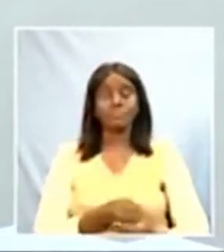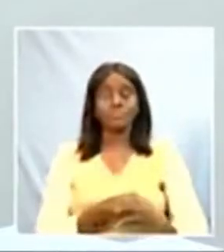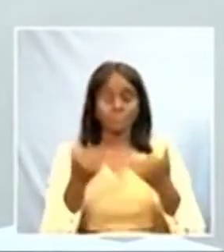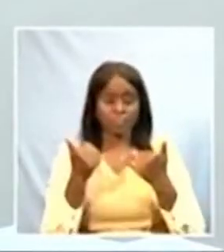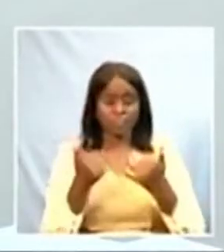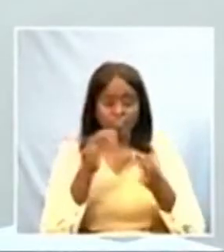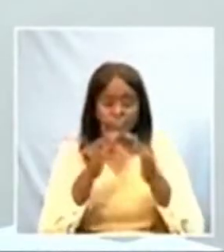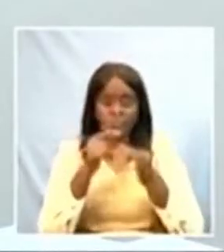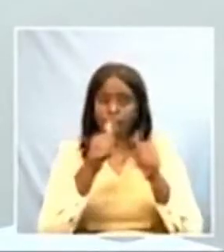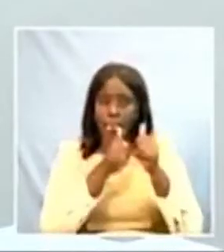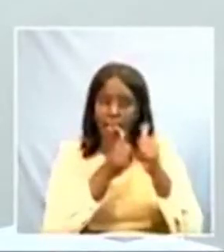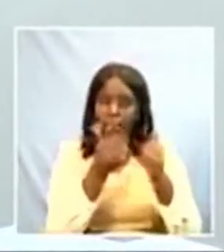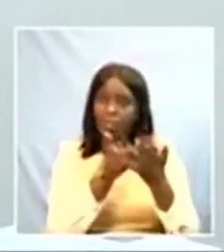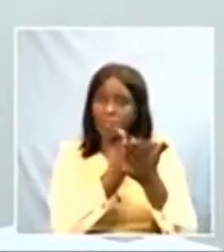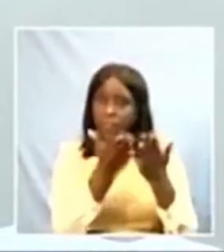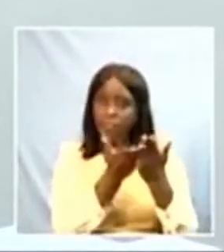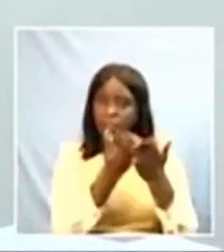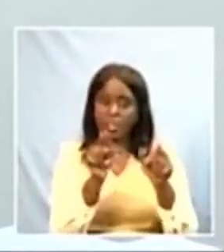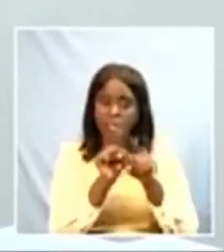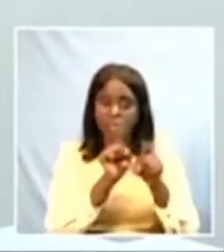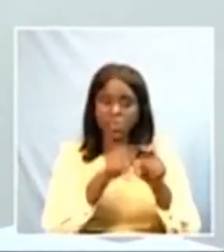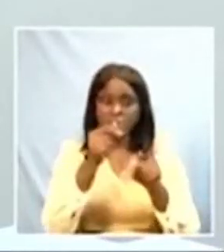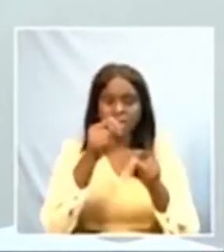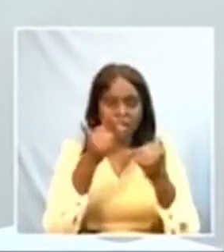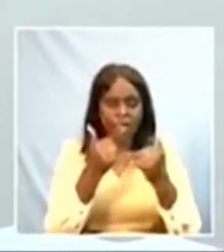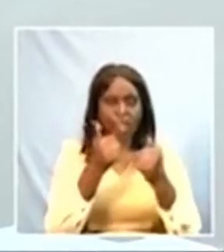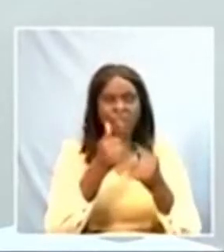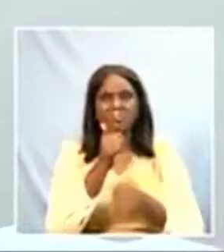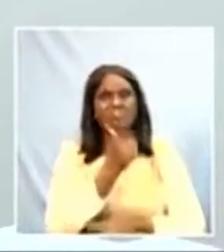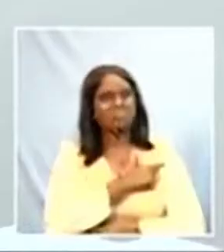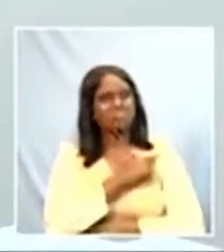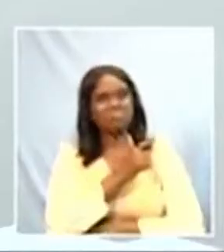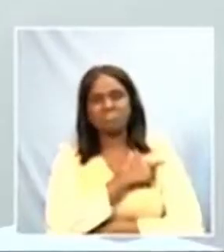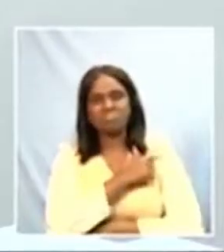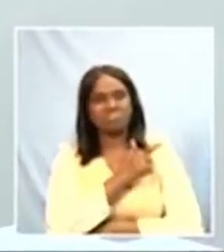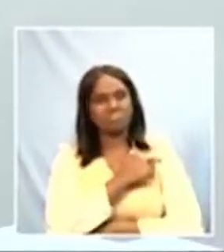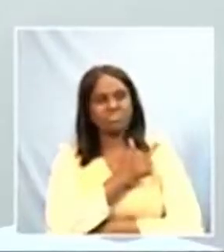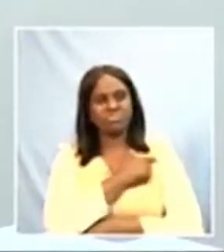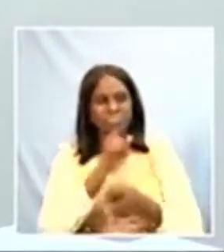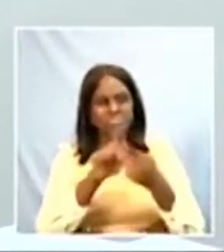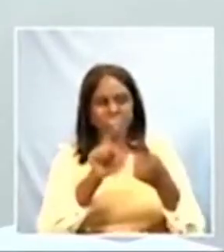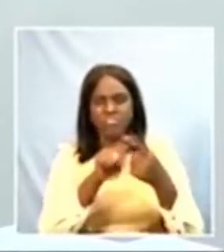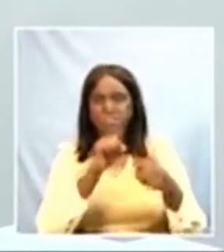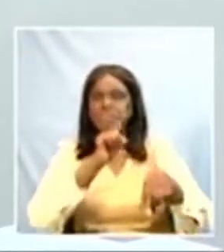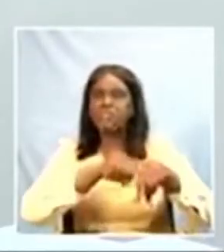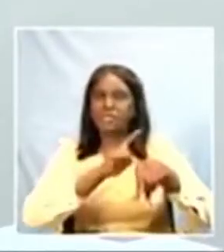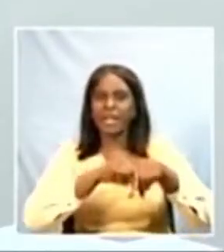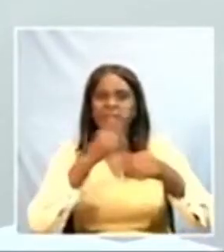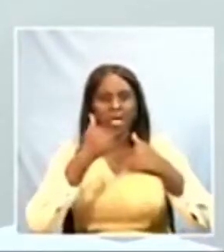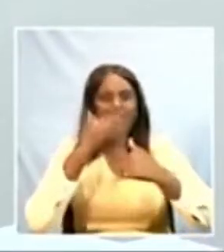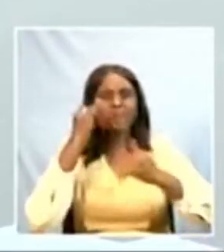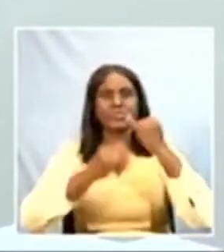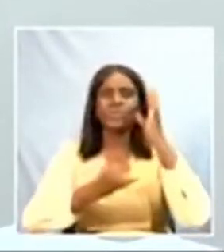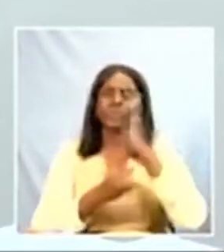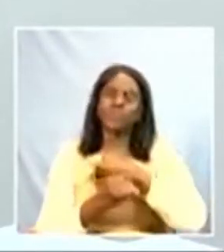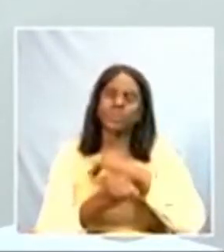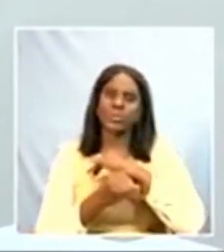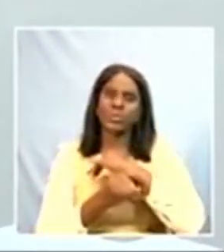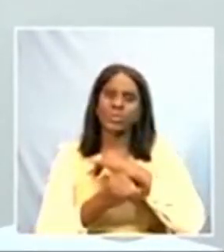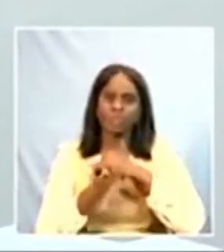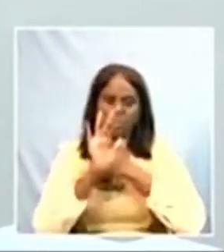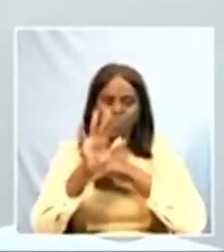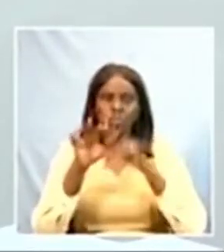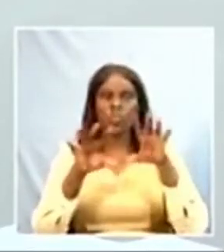Now, if you follow these and you are taking it casually, one, time has elapsed because